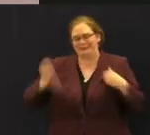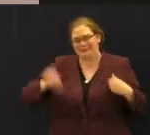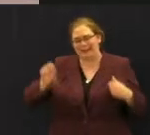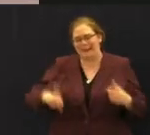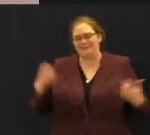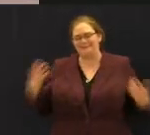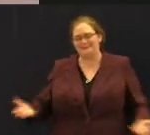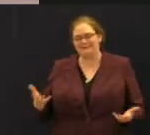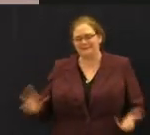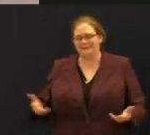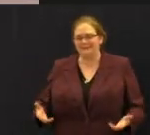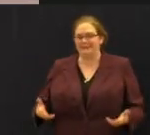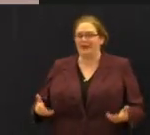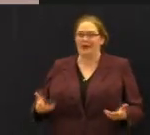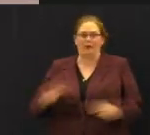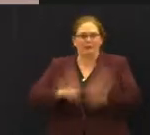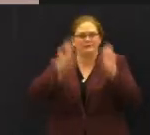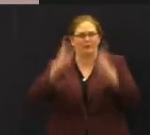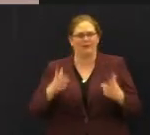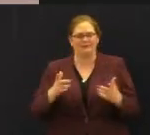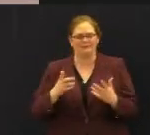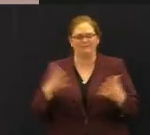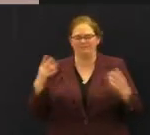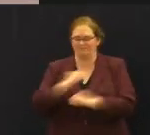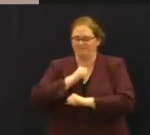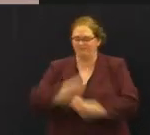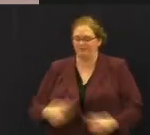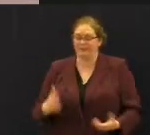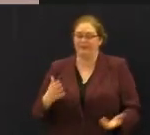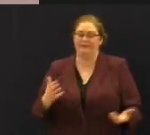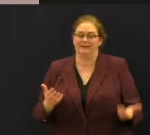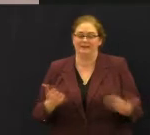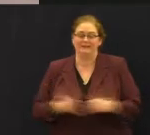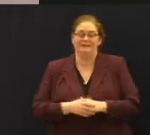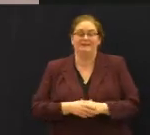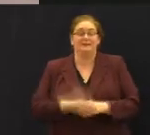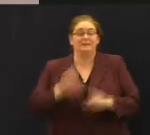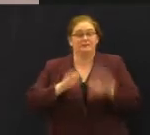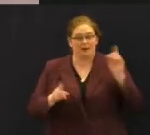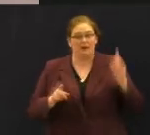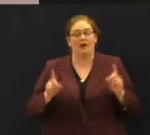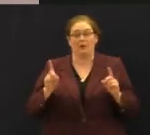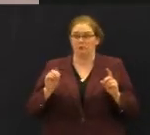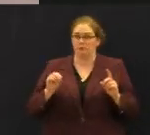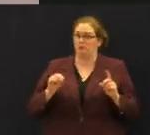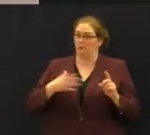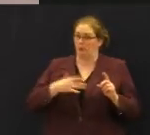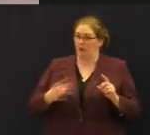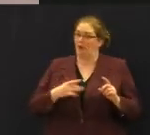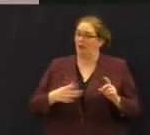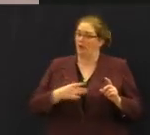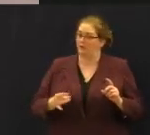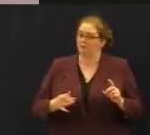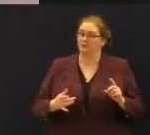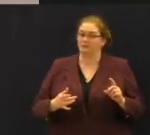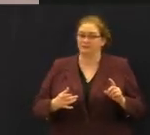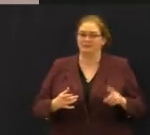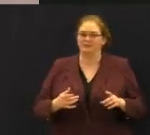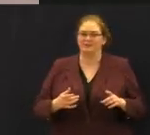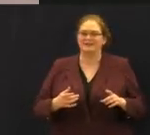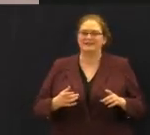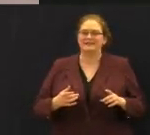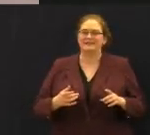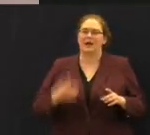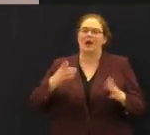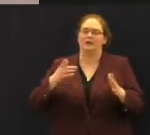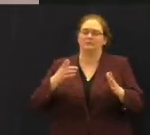And so much for being surprised. Didn't work out. But I do like it, but I do have problems.